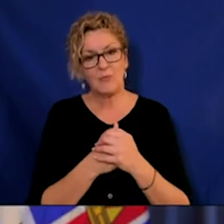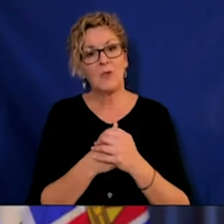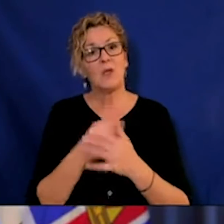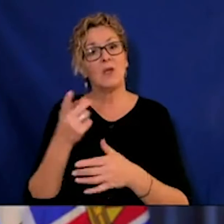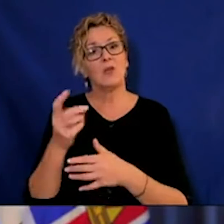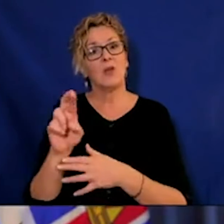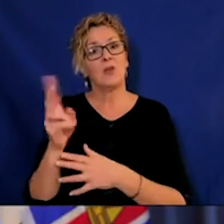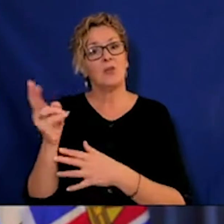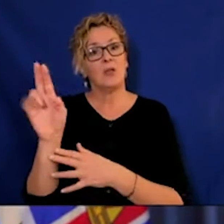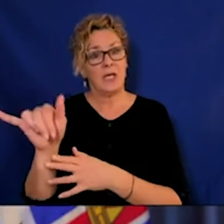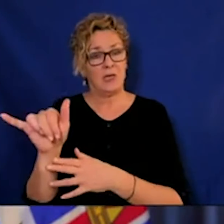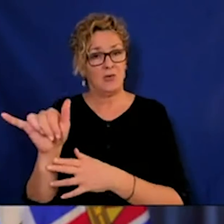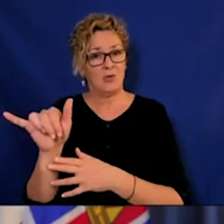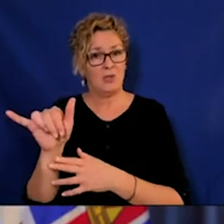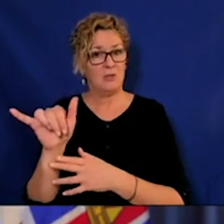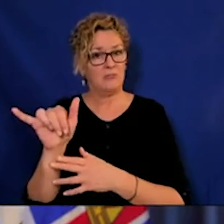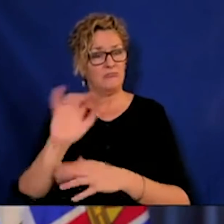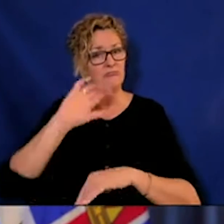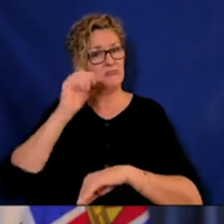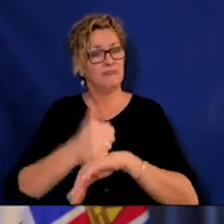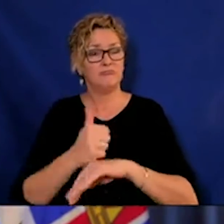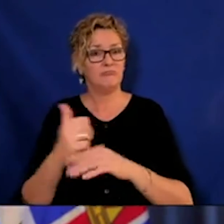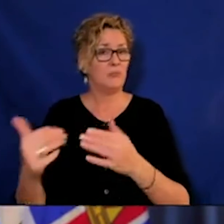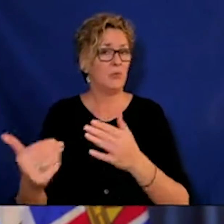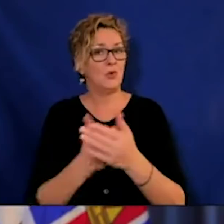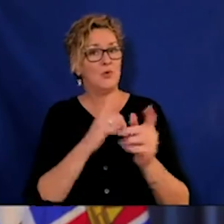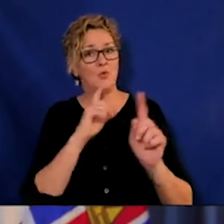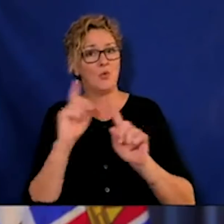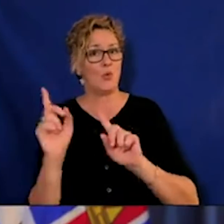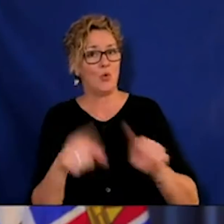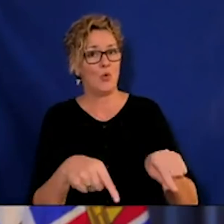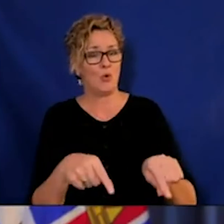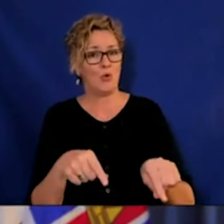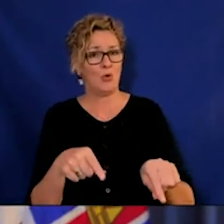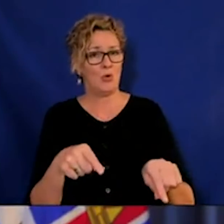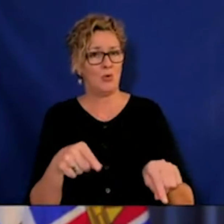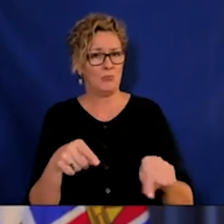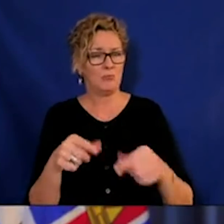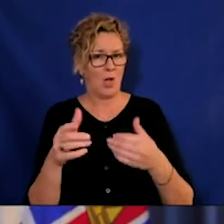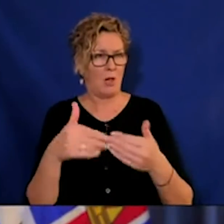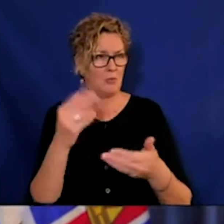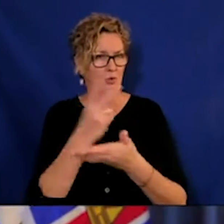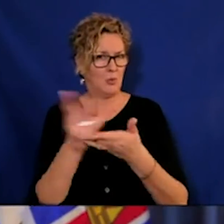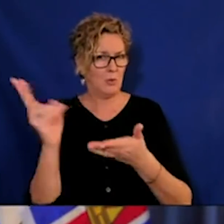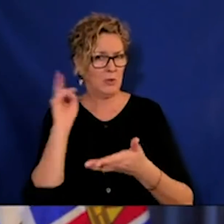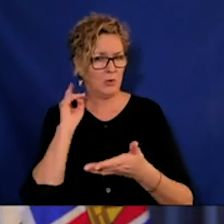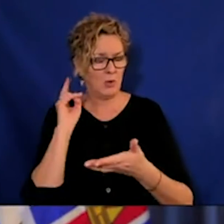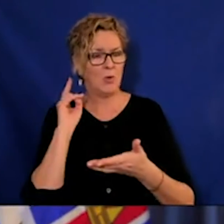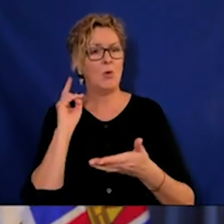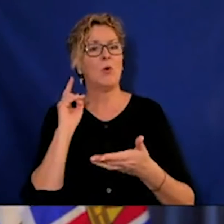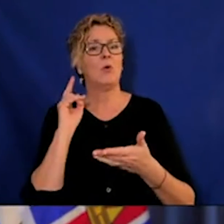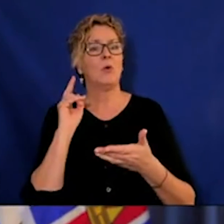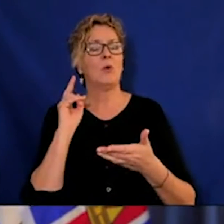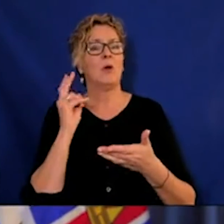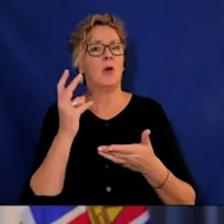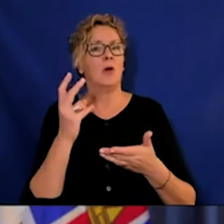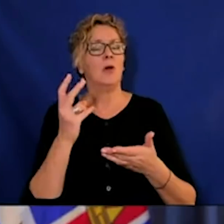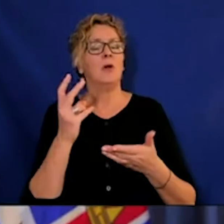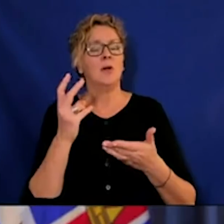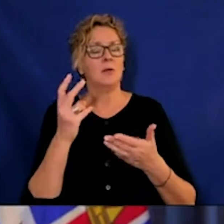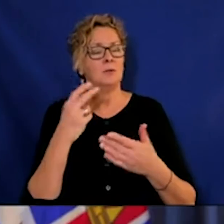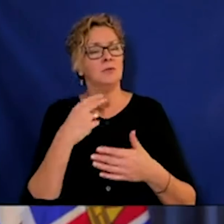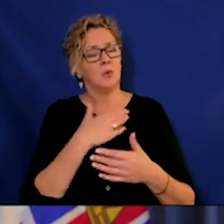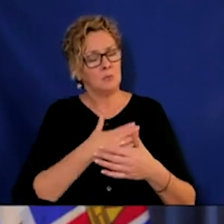now a couple of weeks ago, those orders, I think, have been overwhelmingly respected. But again, we